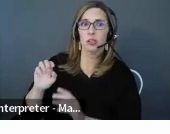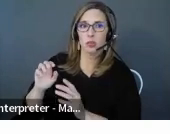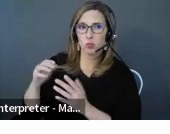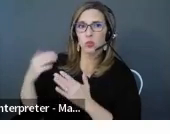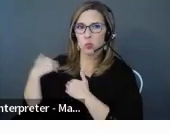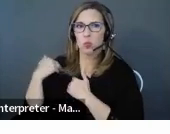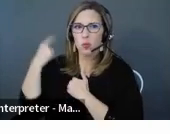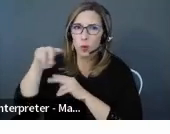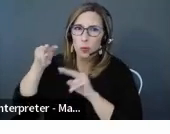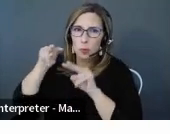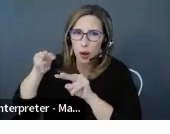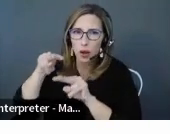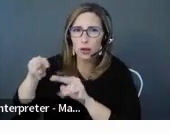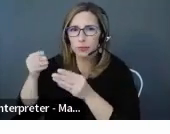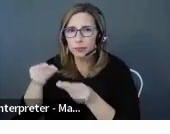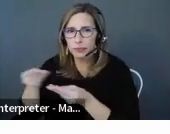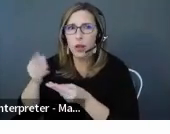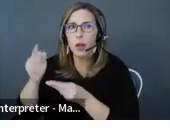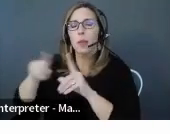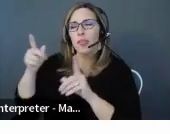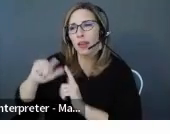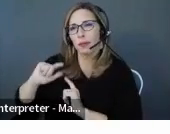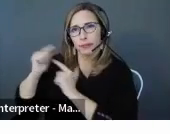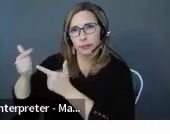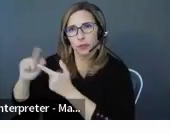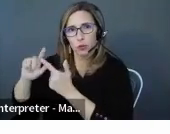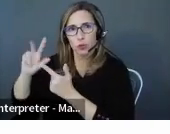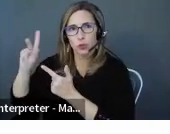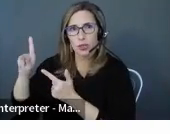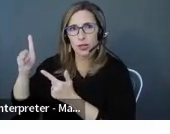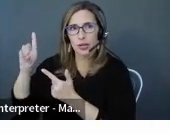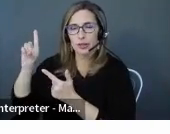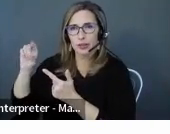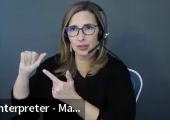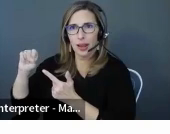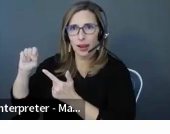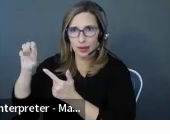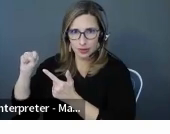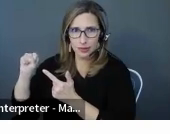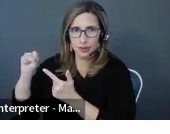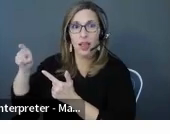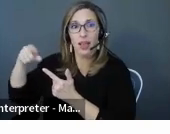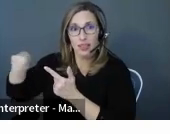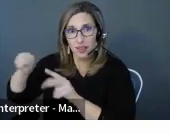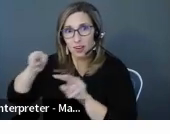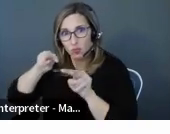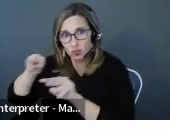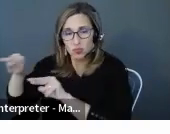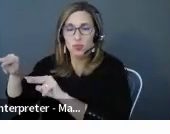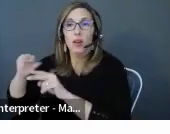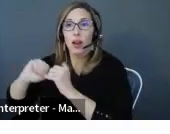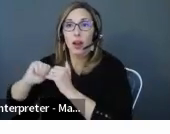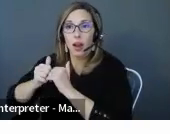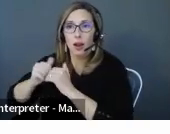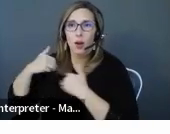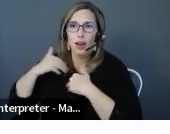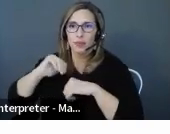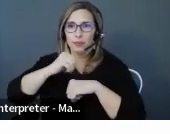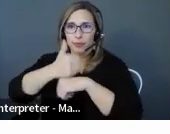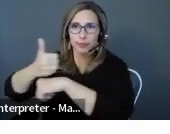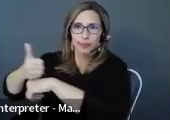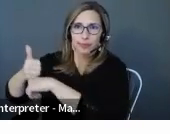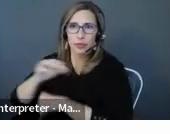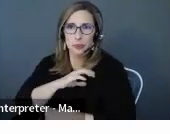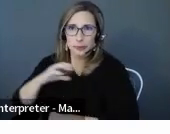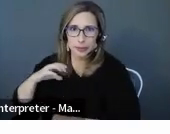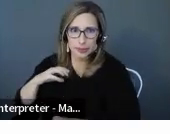oversight responsibility to KDADS, and KDHE monitors these delegated activities through established committees.